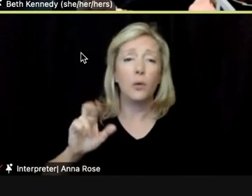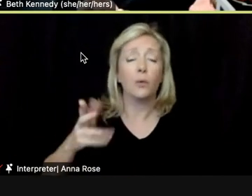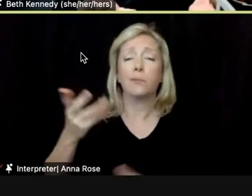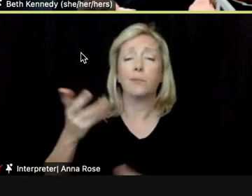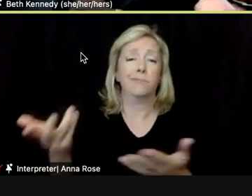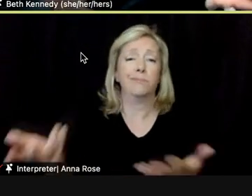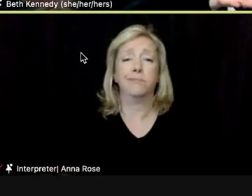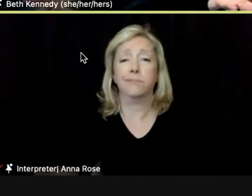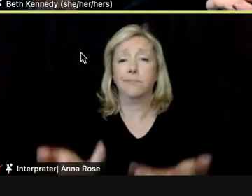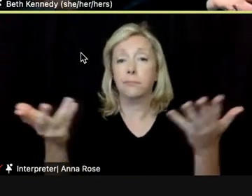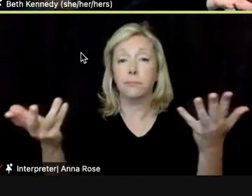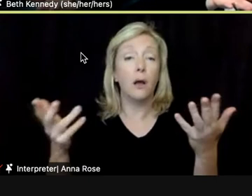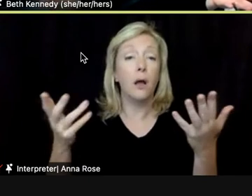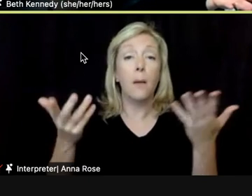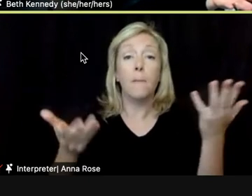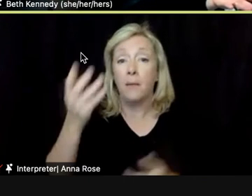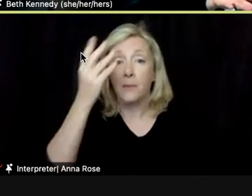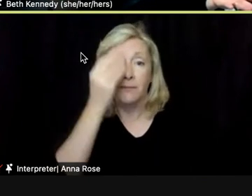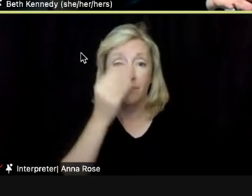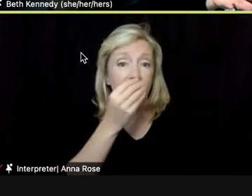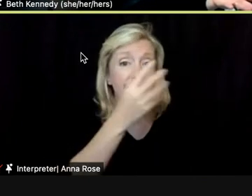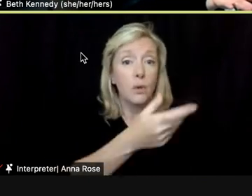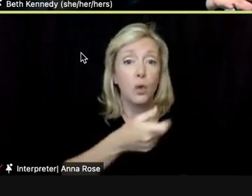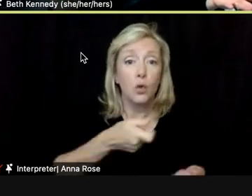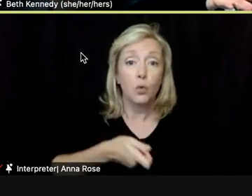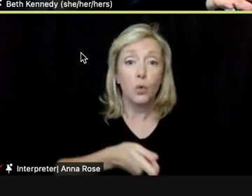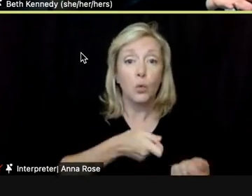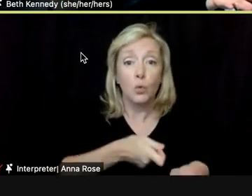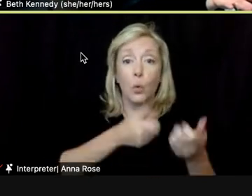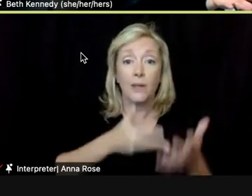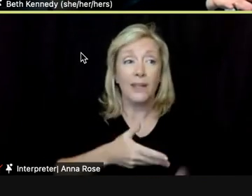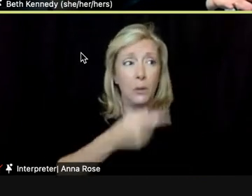what else you're going to do. Maybe go tell the